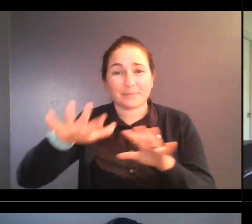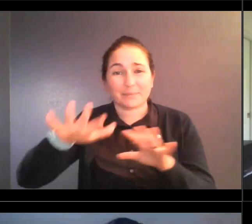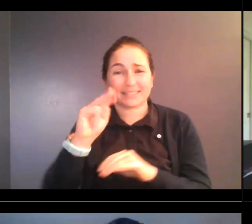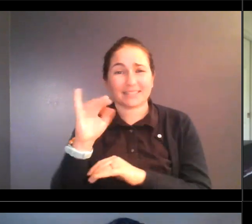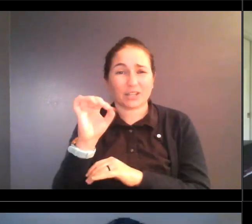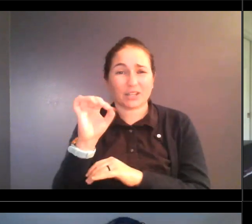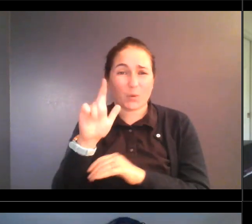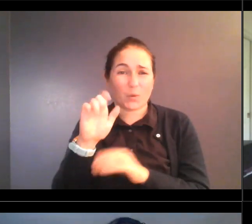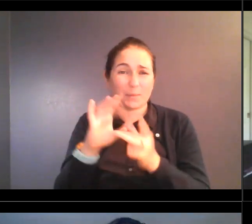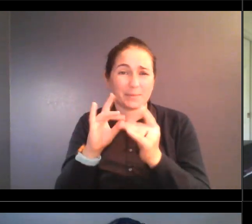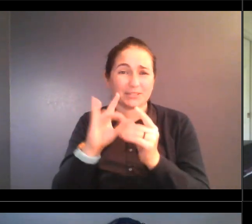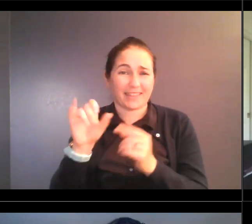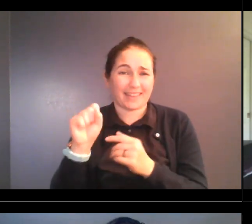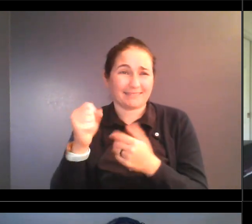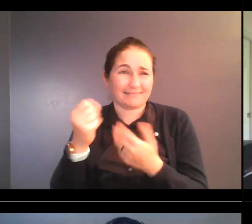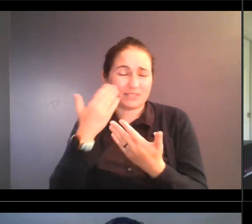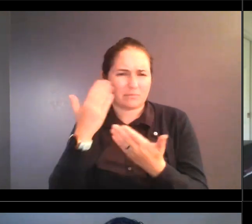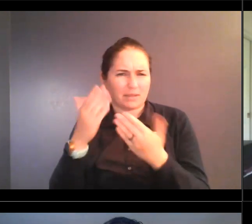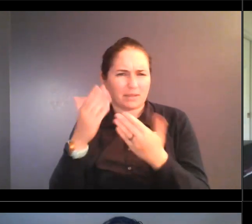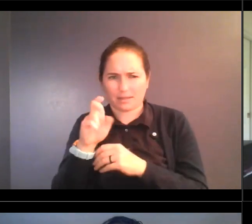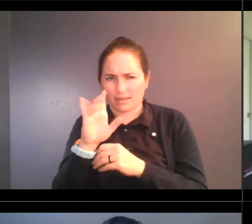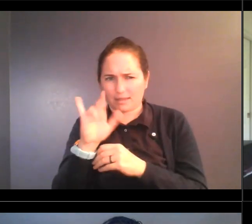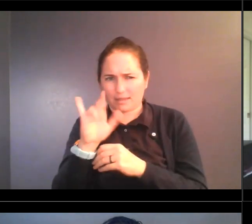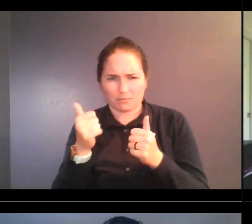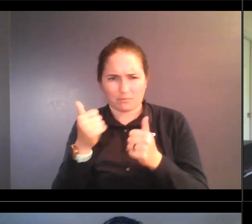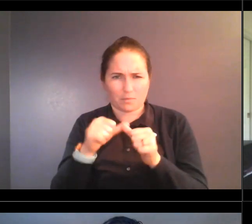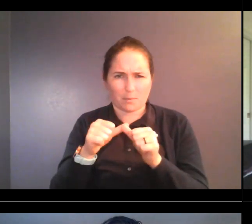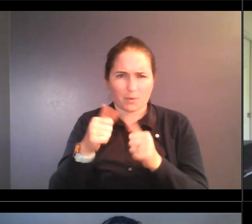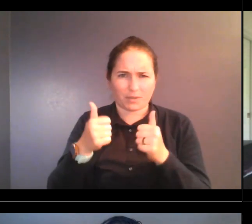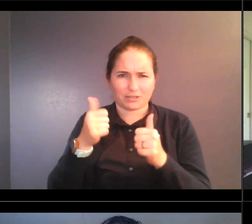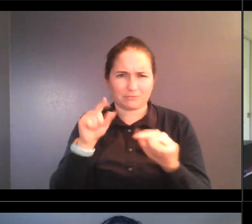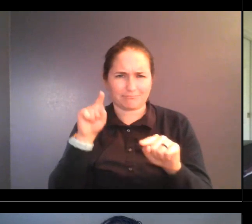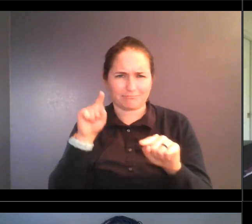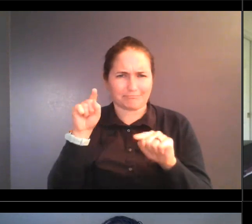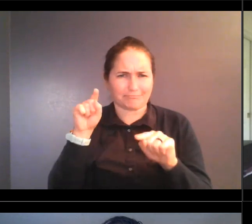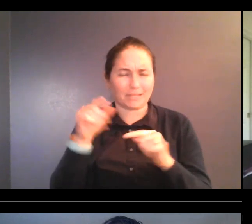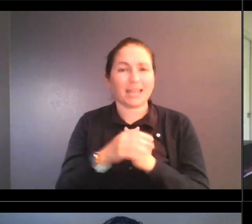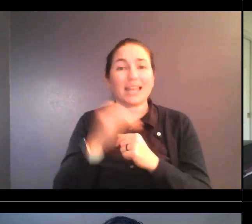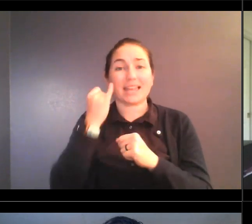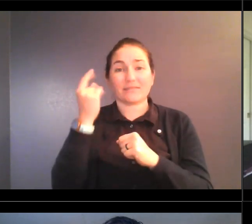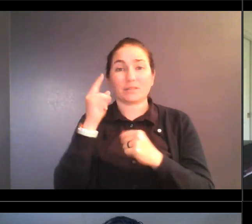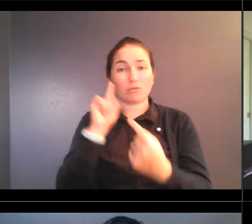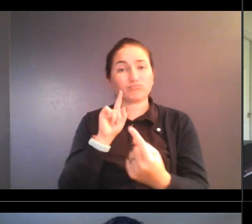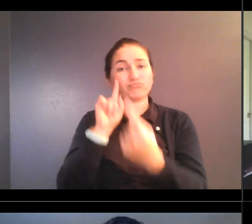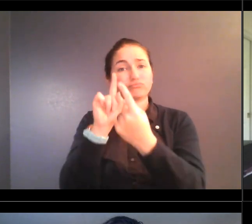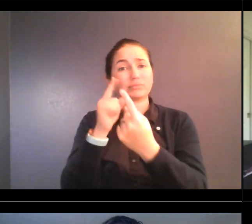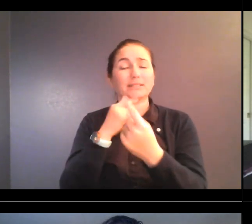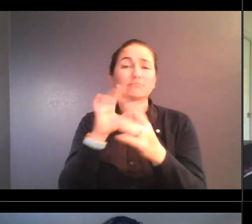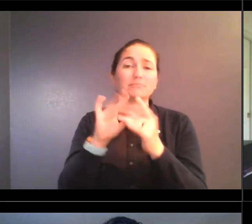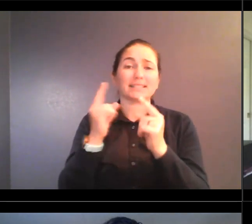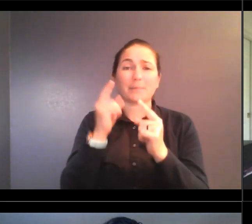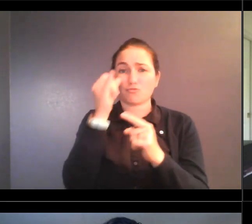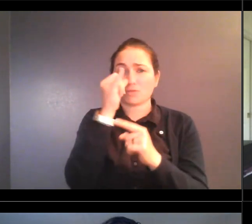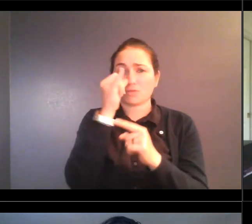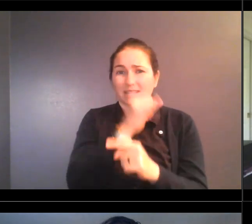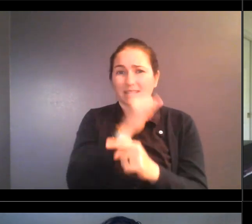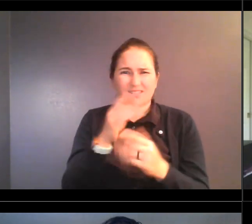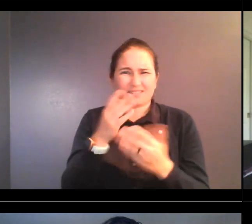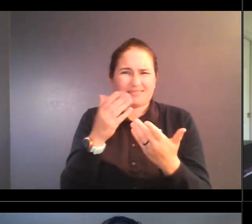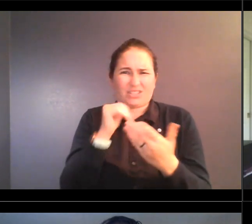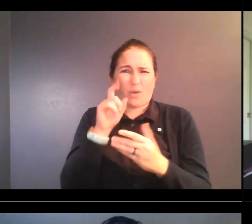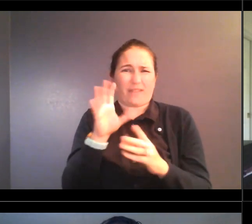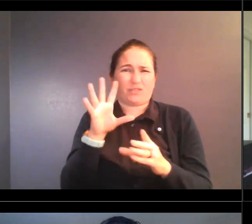like, or maybe Kelly was saying that, sorry, somebody said, if somebody walked up to you in public and said something ridiculous, you would not have to